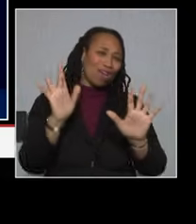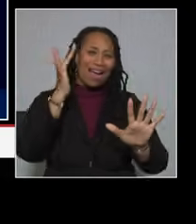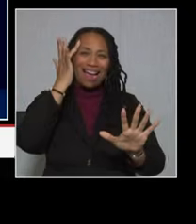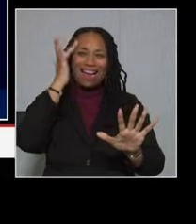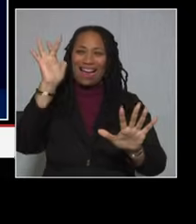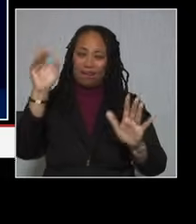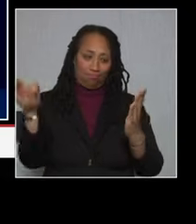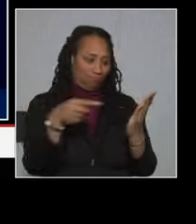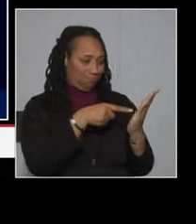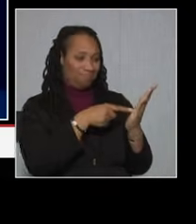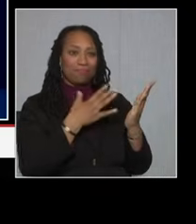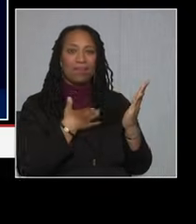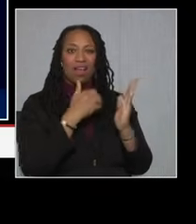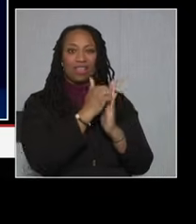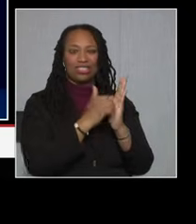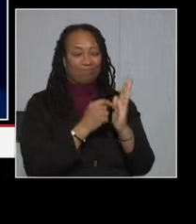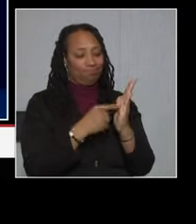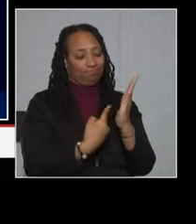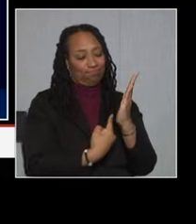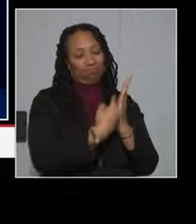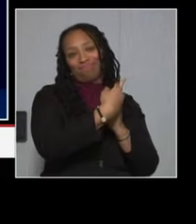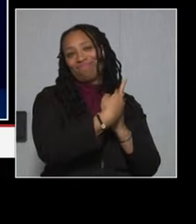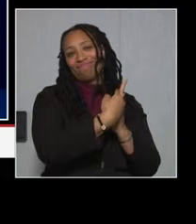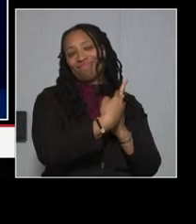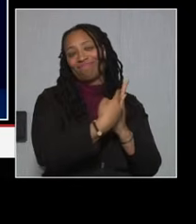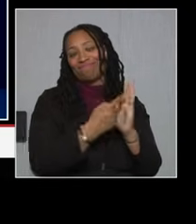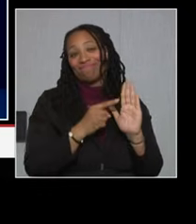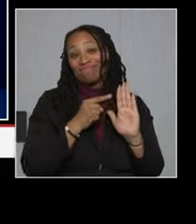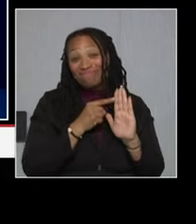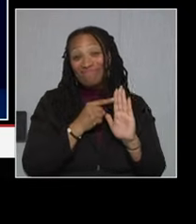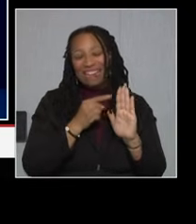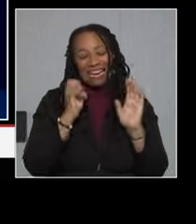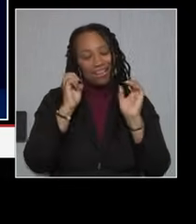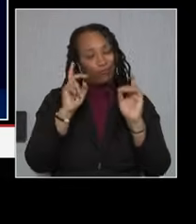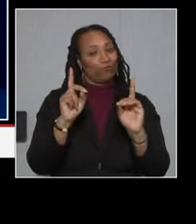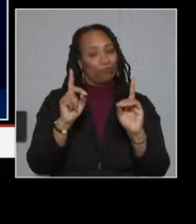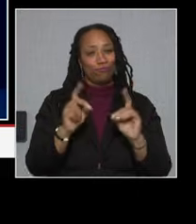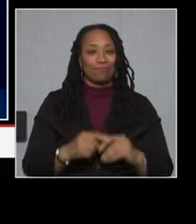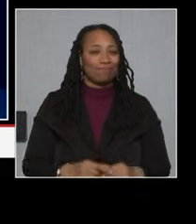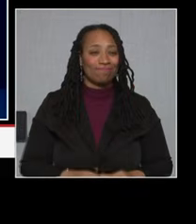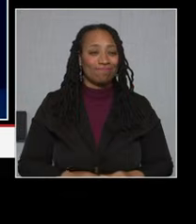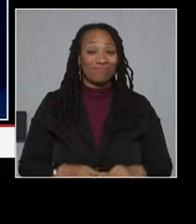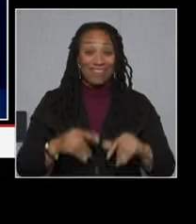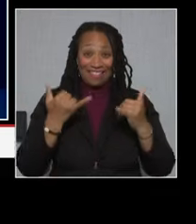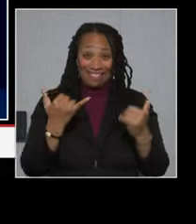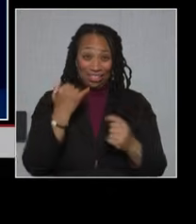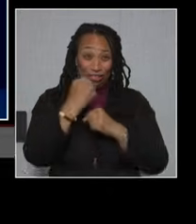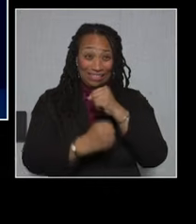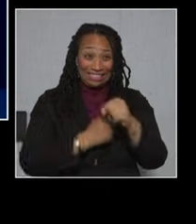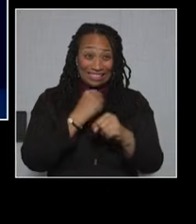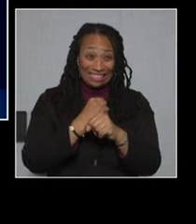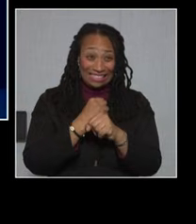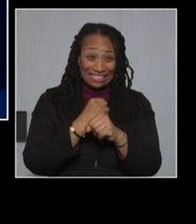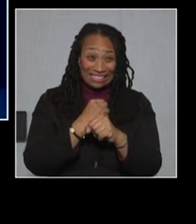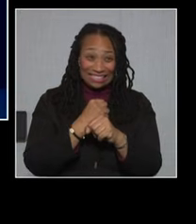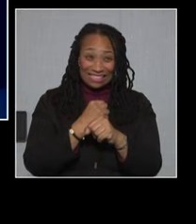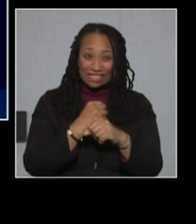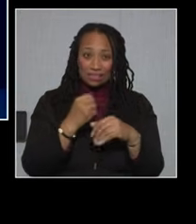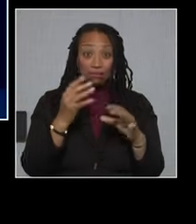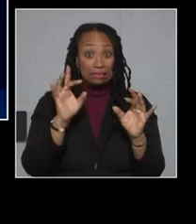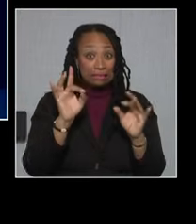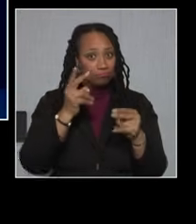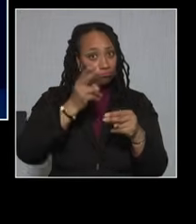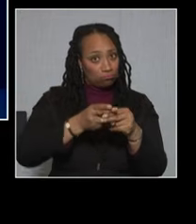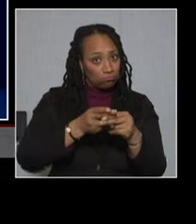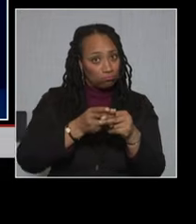gave a briefing about what has happened in the school reform era in D.C., and it's been nothing short